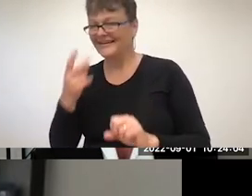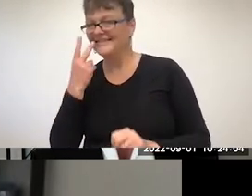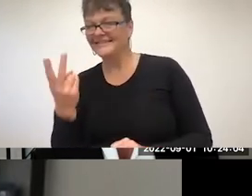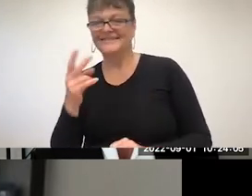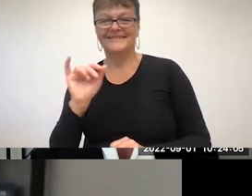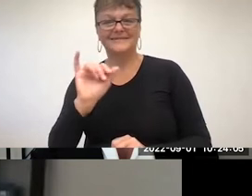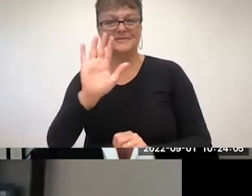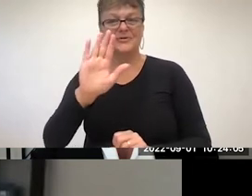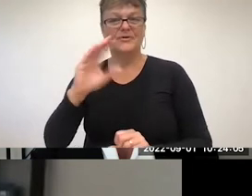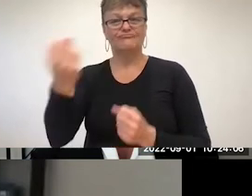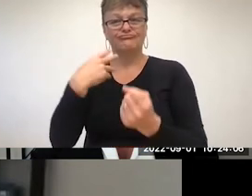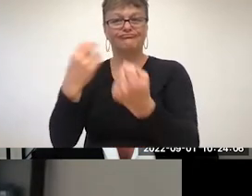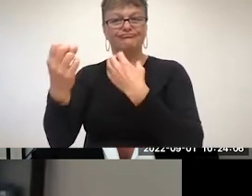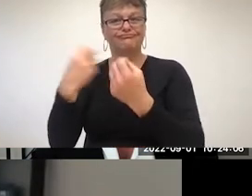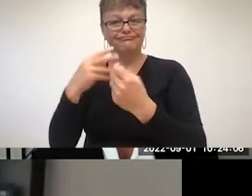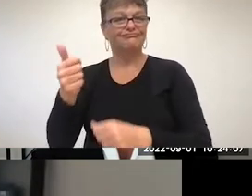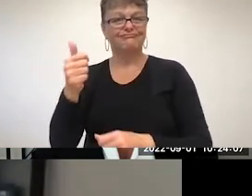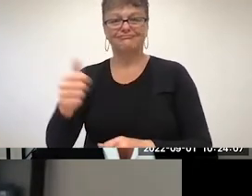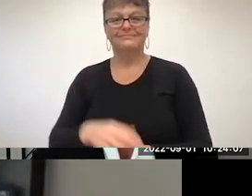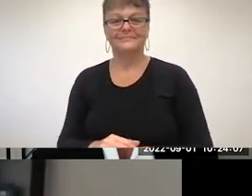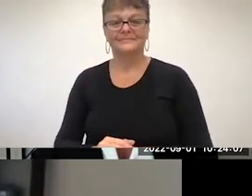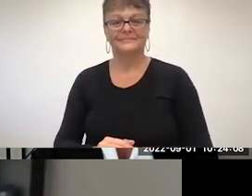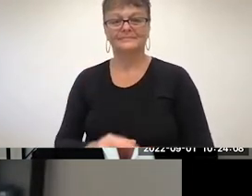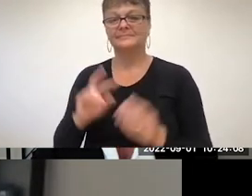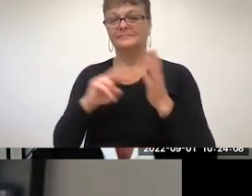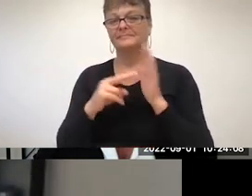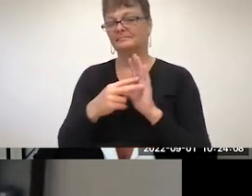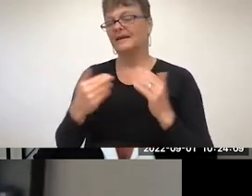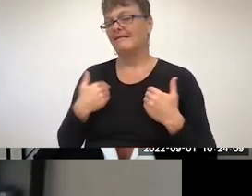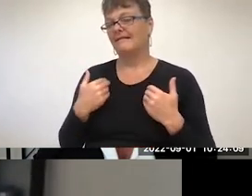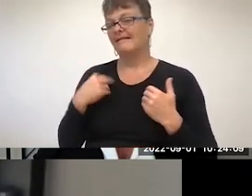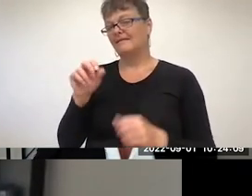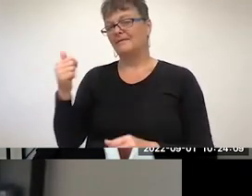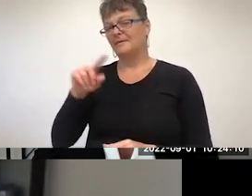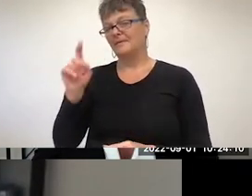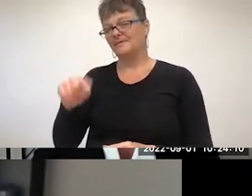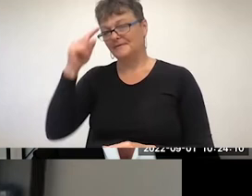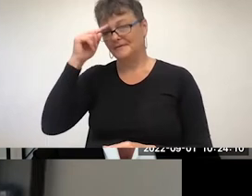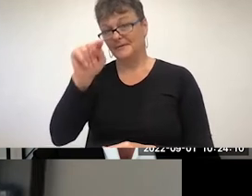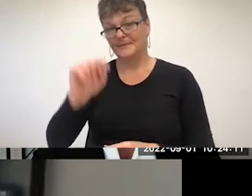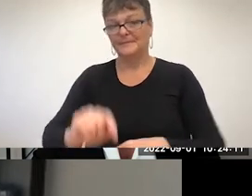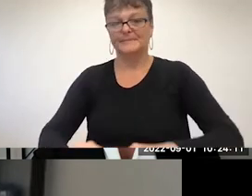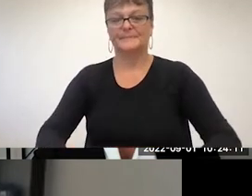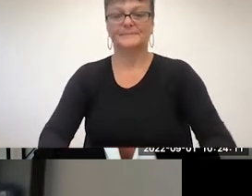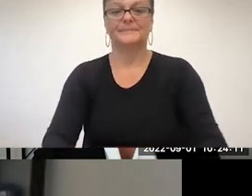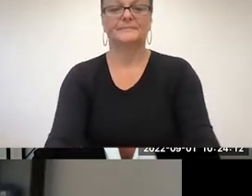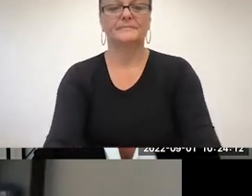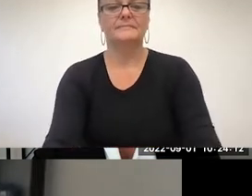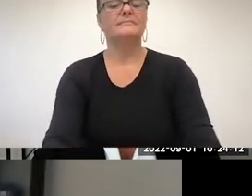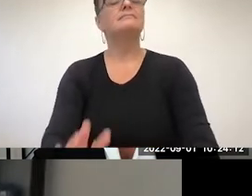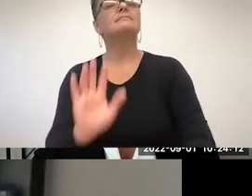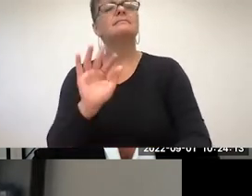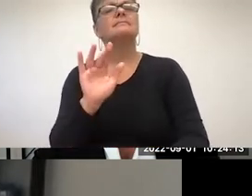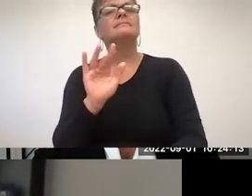good. Excellent. Well, I have a follow-up question for you. One moment here. What does it feel